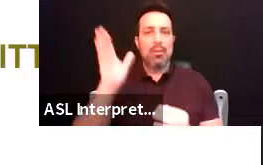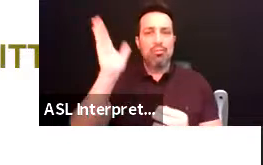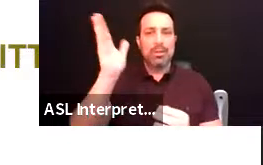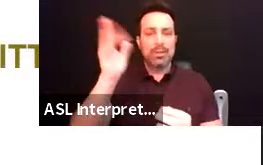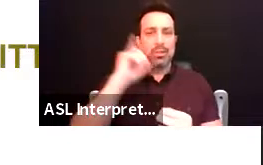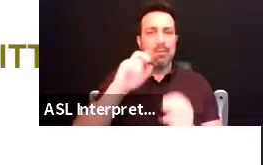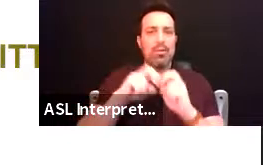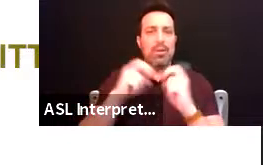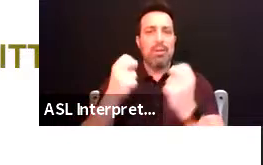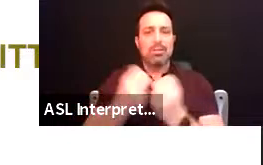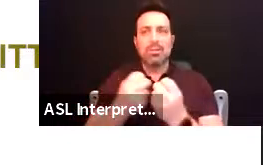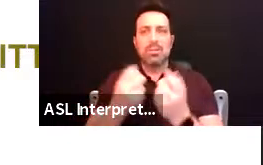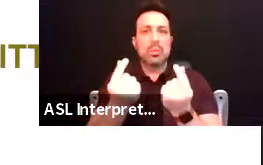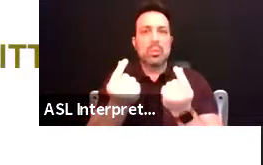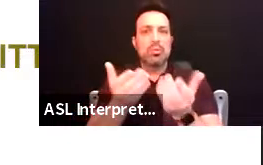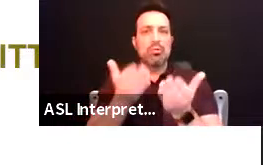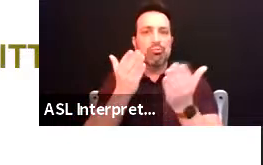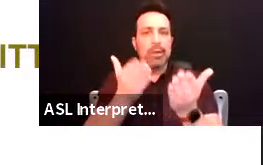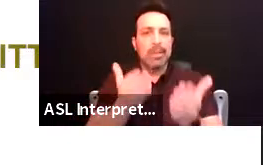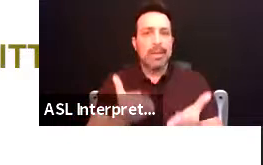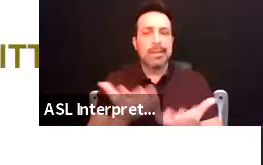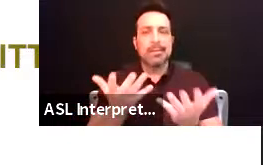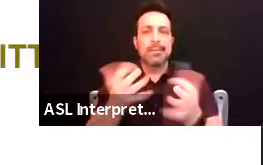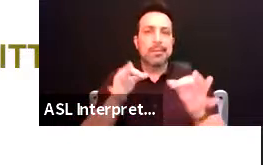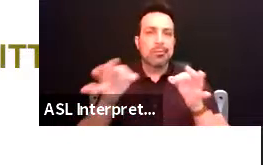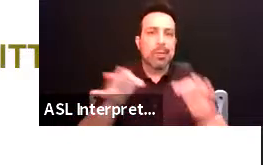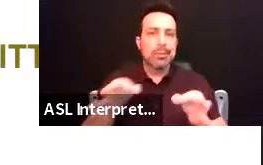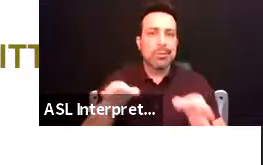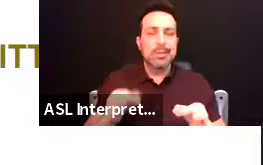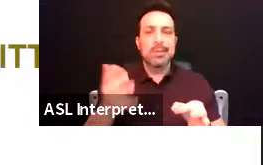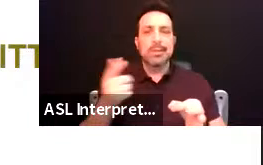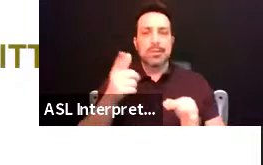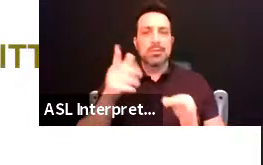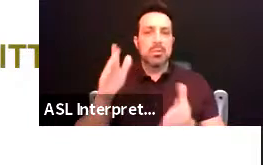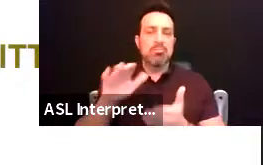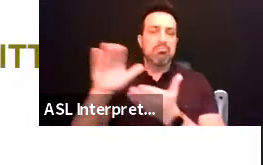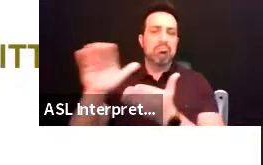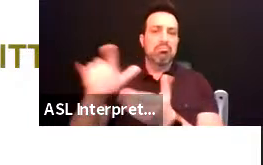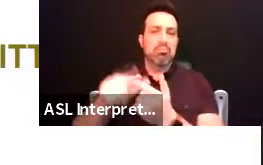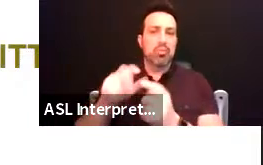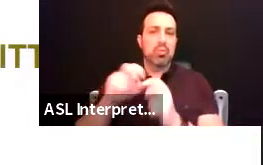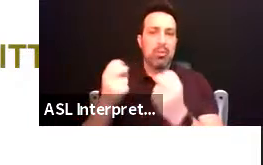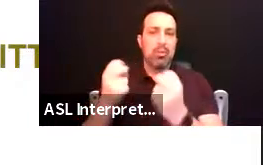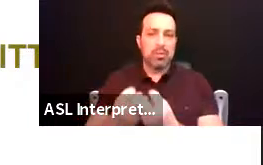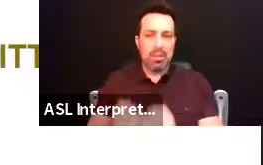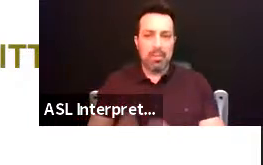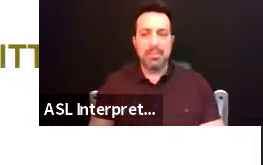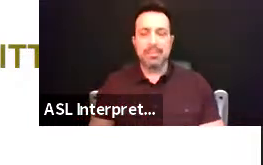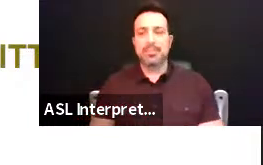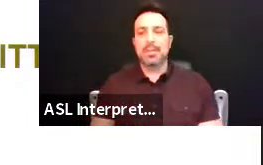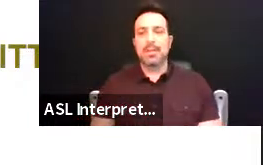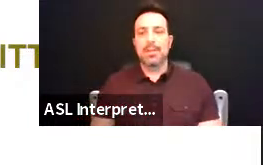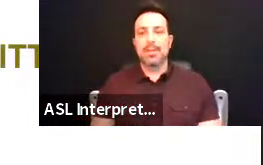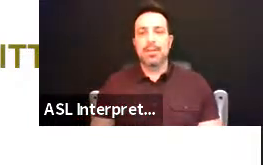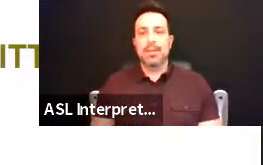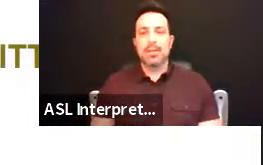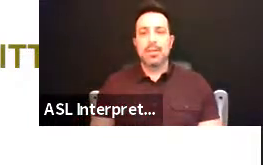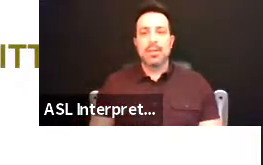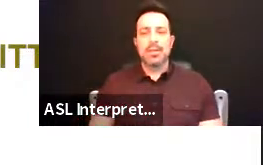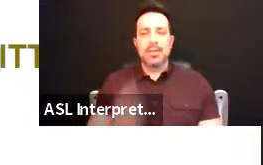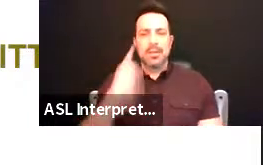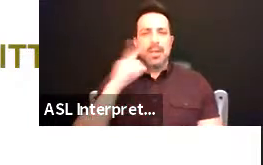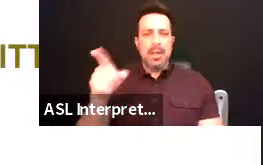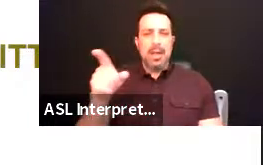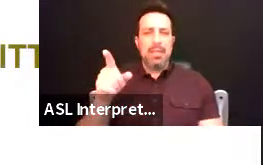council on recommendations and direction that you would give to council. I think Councilor Perkins